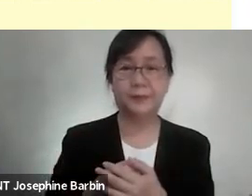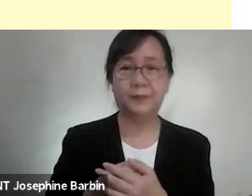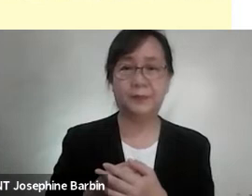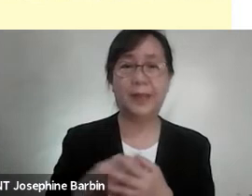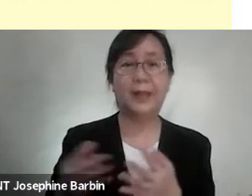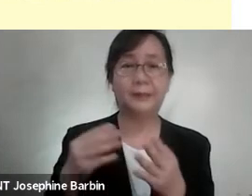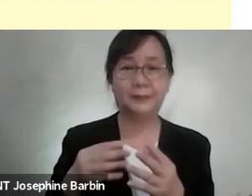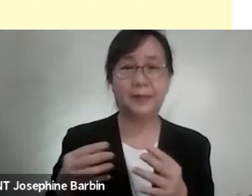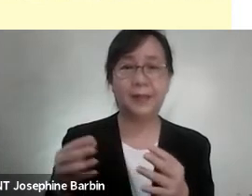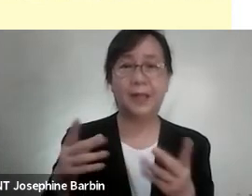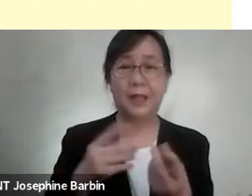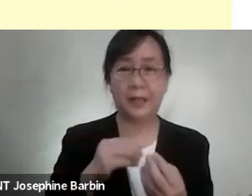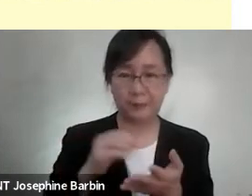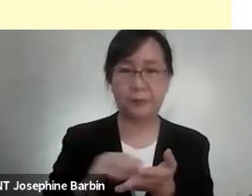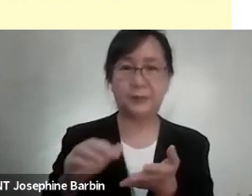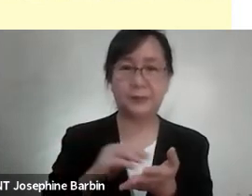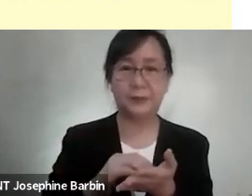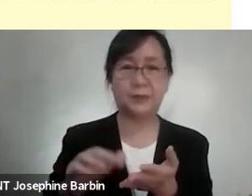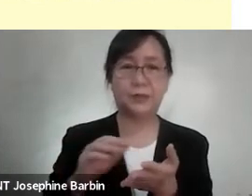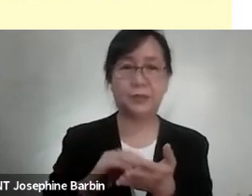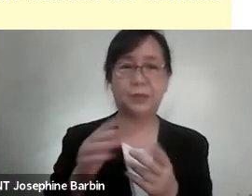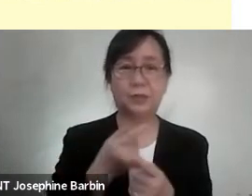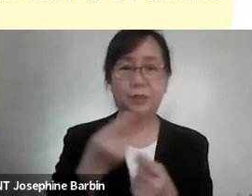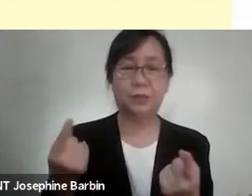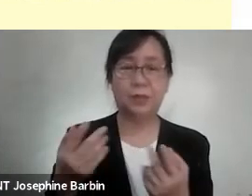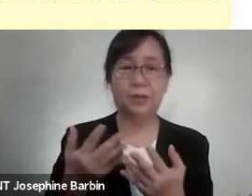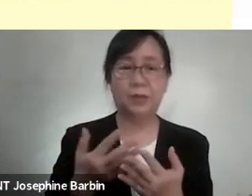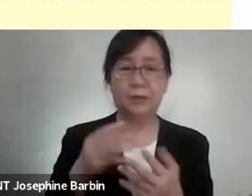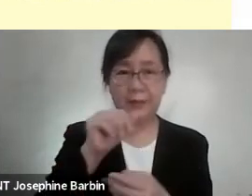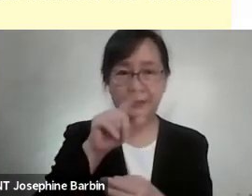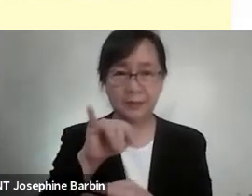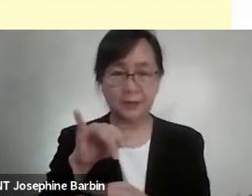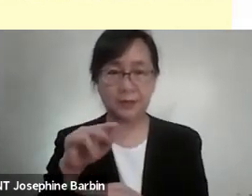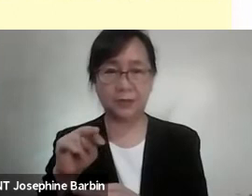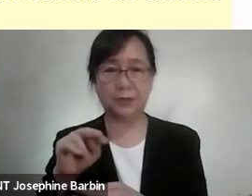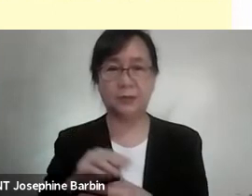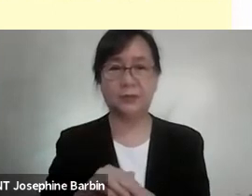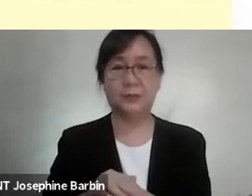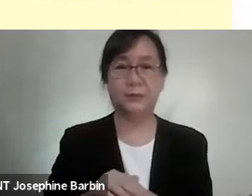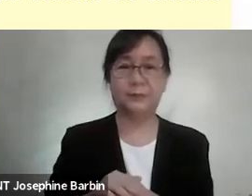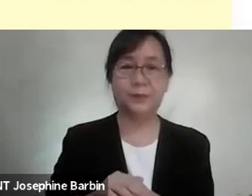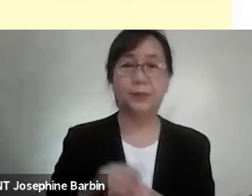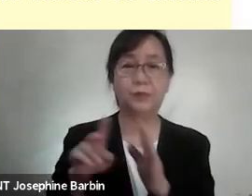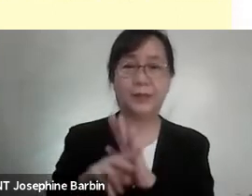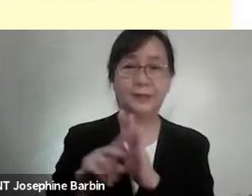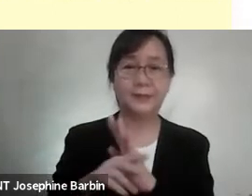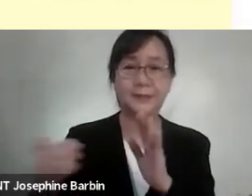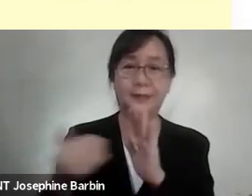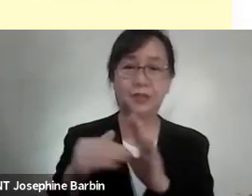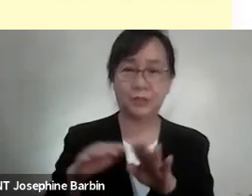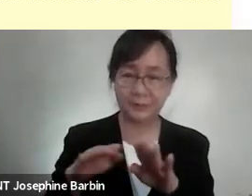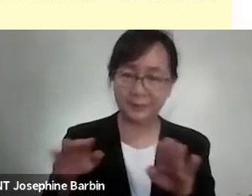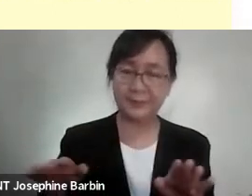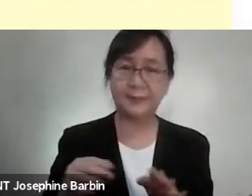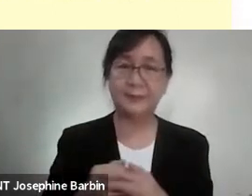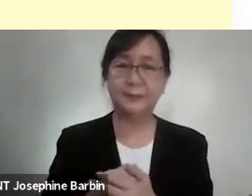implementation of the ASEAN Regional Plan of Action on the elimination of violence against children, also known